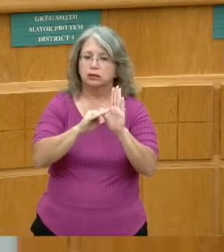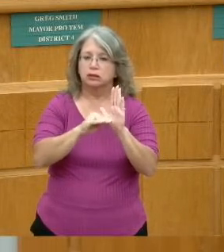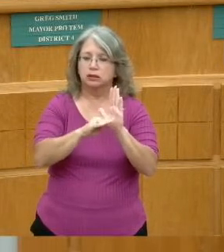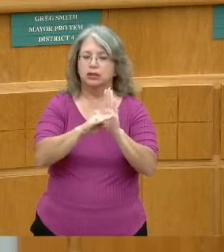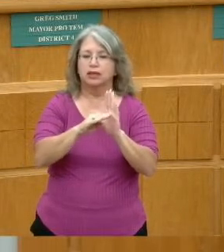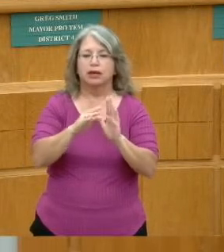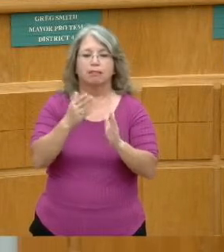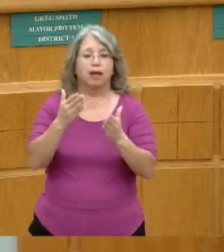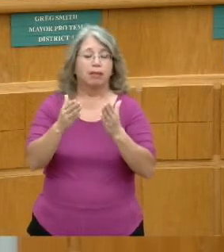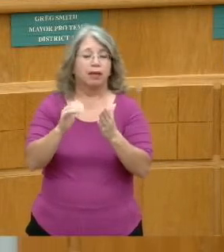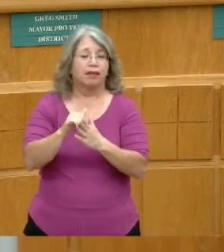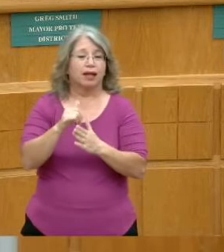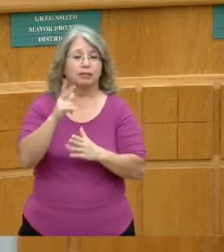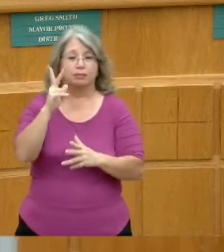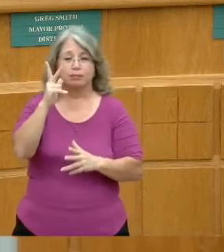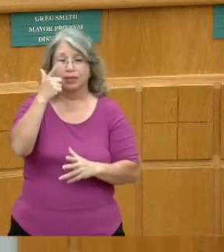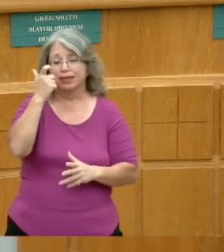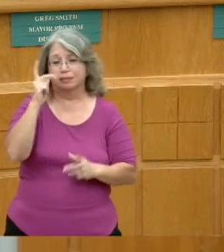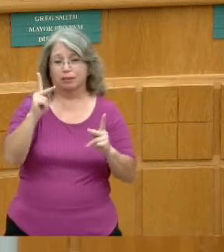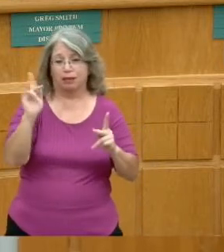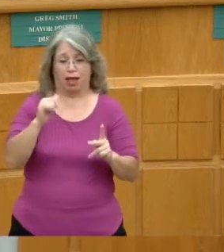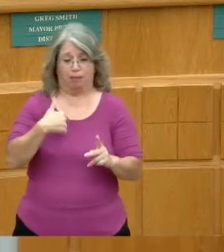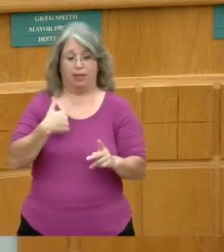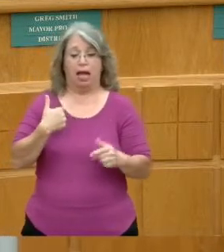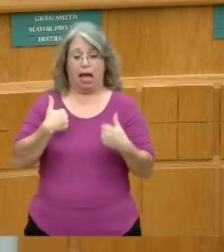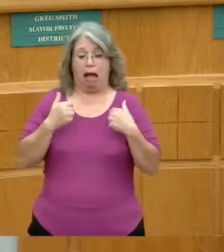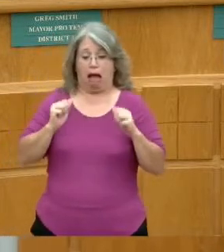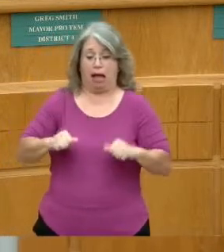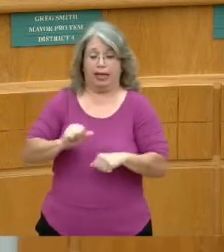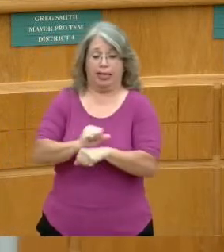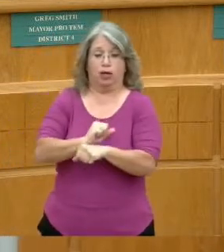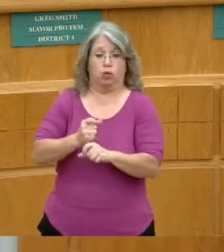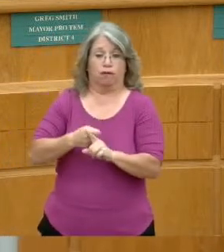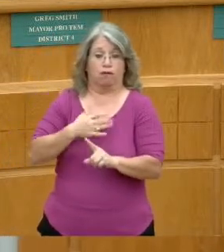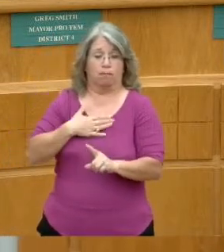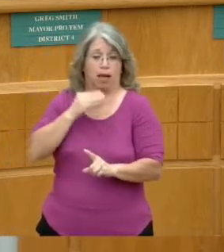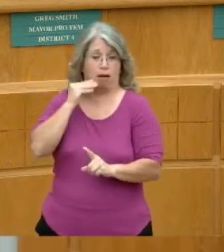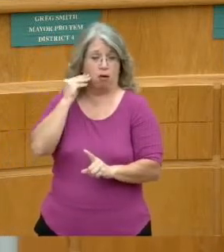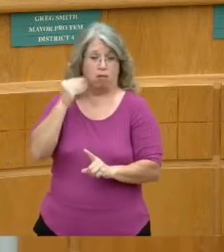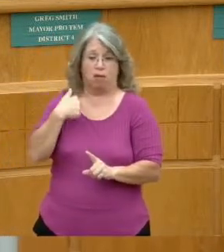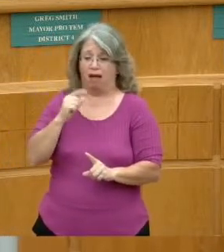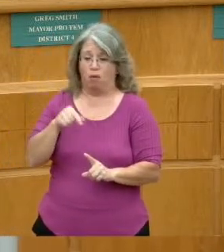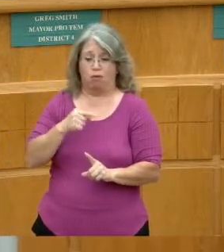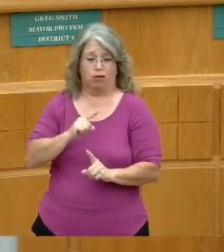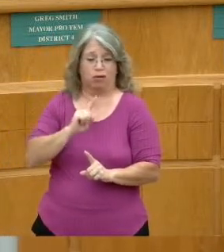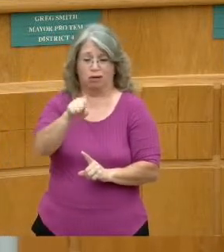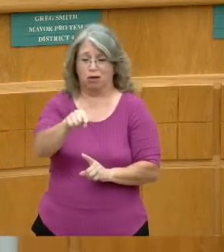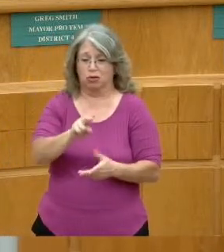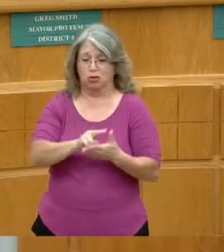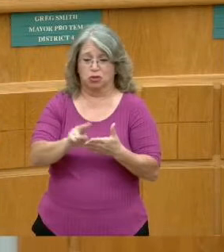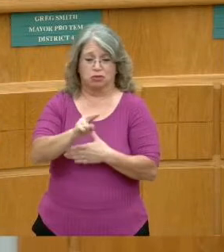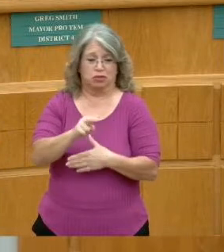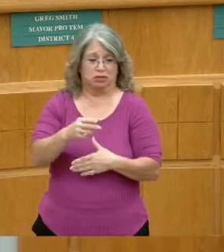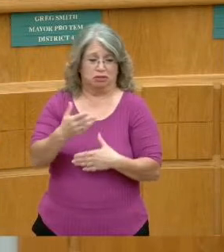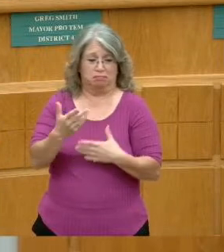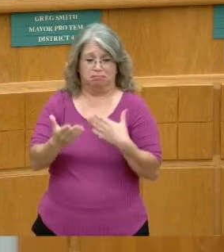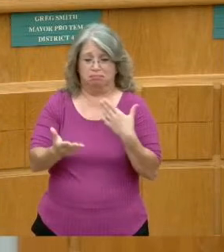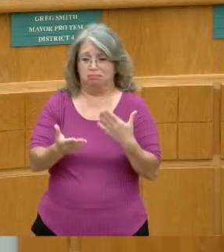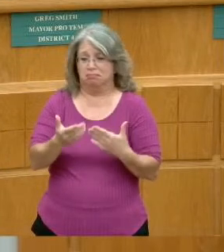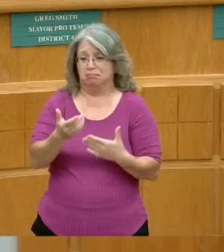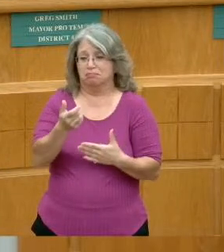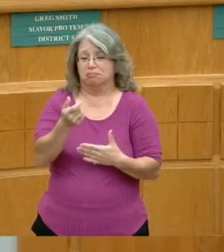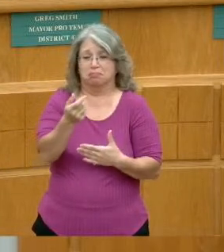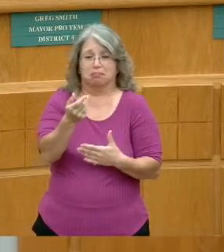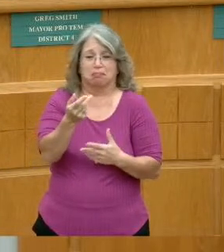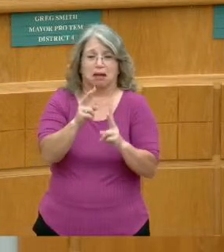telecommute, so I try to stay at home if I can. I've only been to the university, but a couple times since the